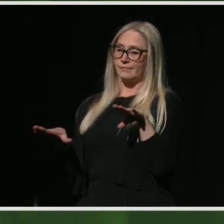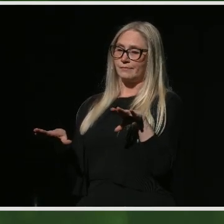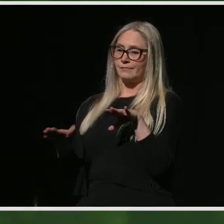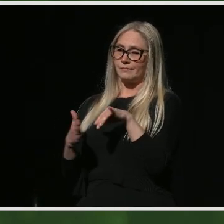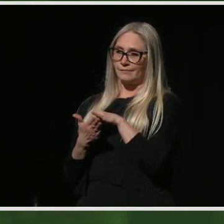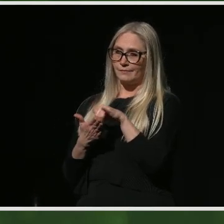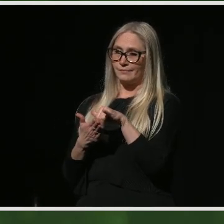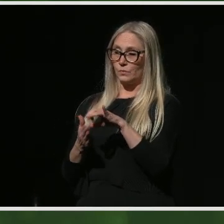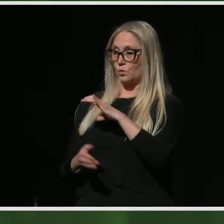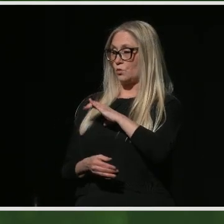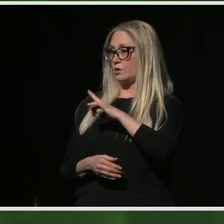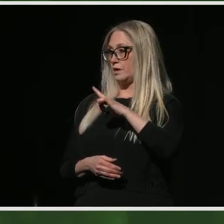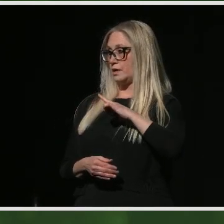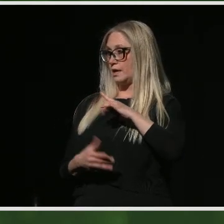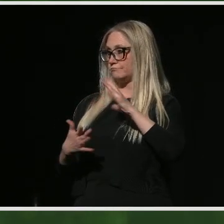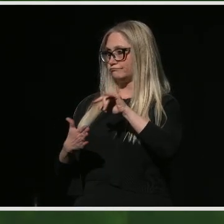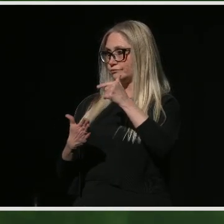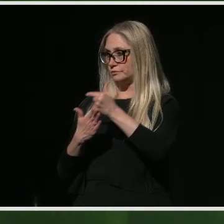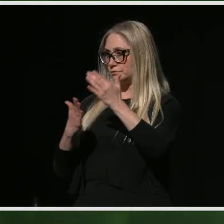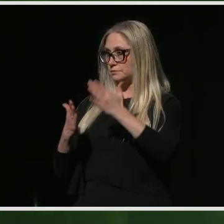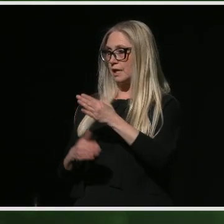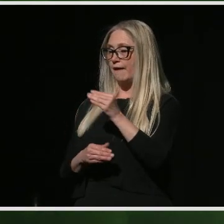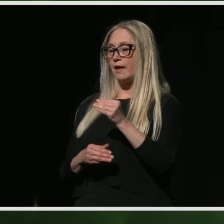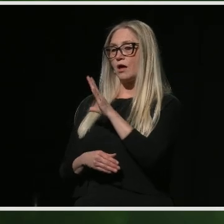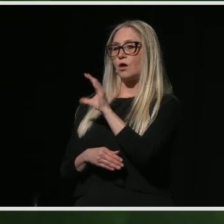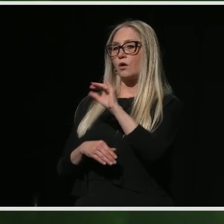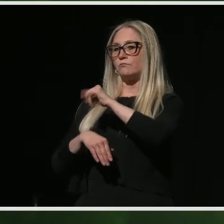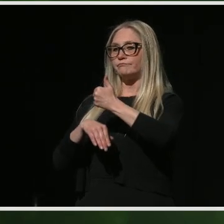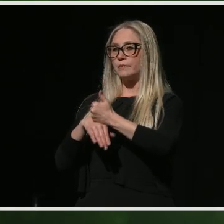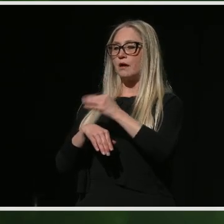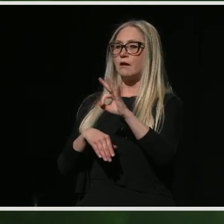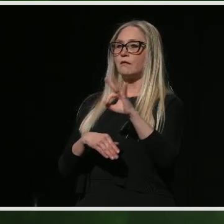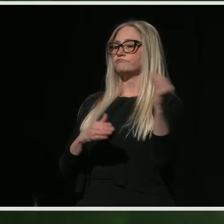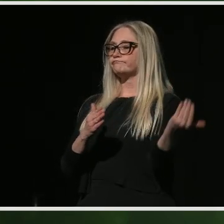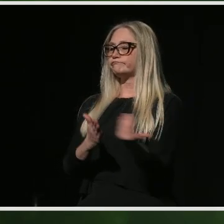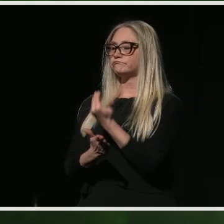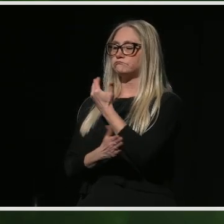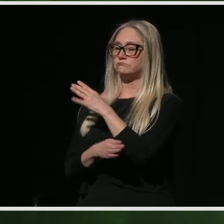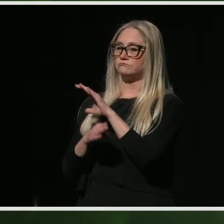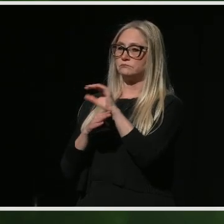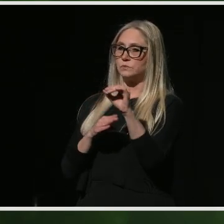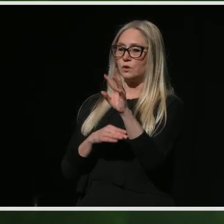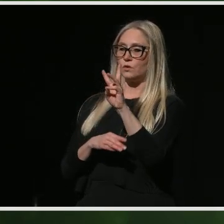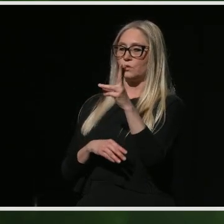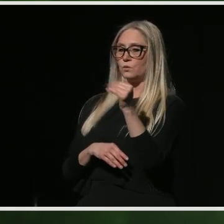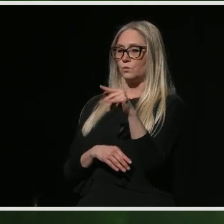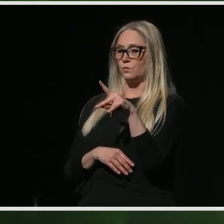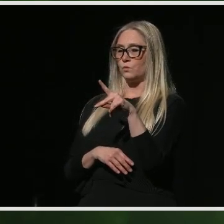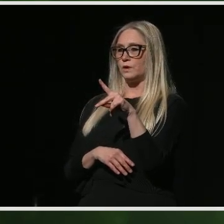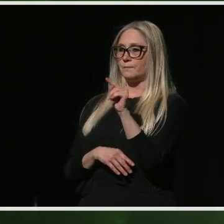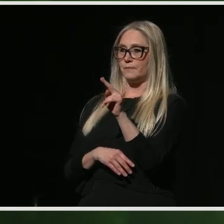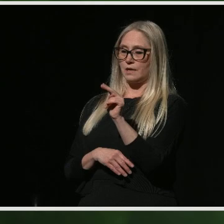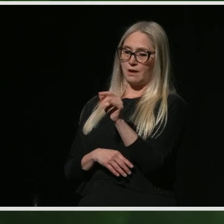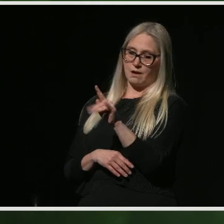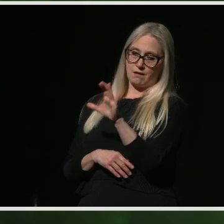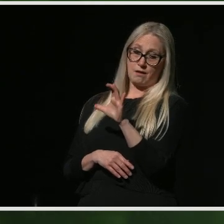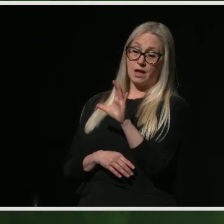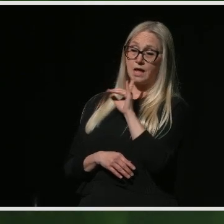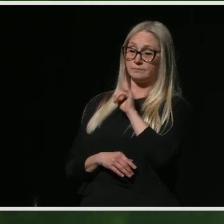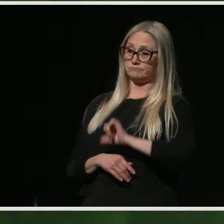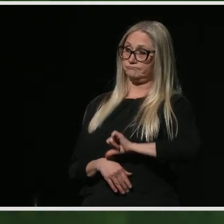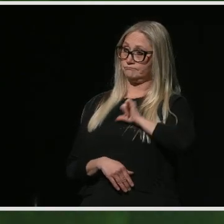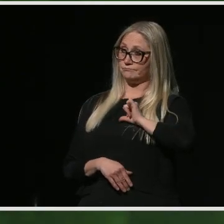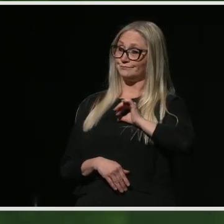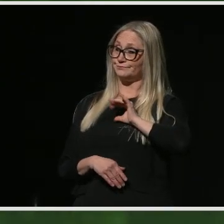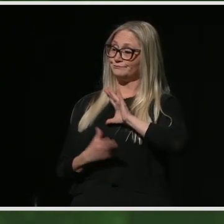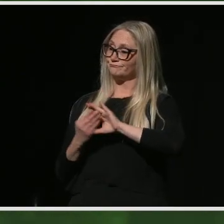alumni, and co-founders of the revolutionary whipped cream company, Whipnotic. And we're so proud to be here today to tell you the story of how